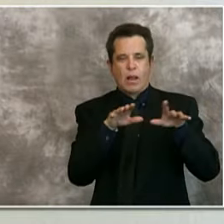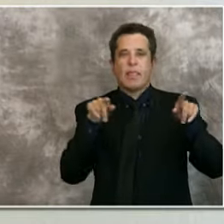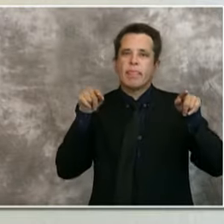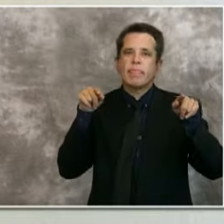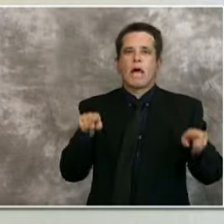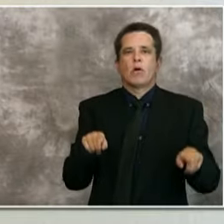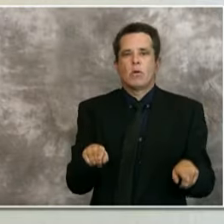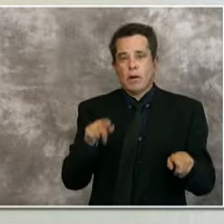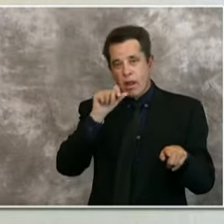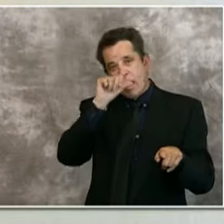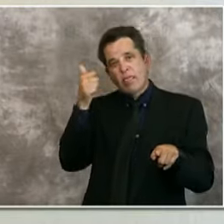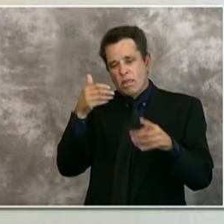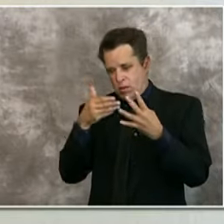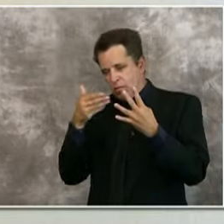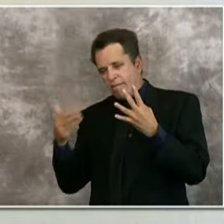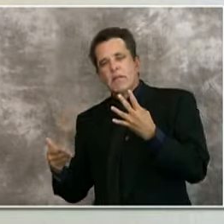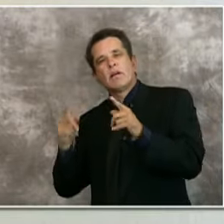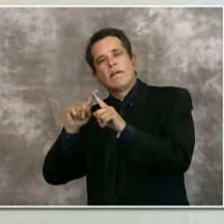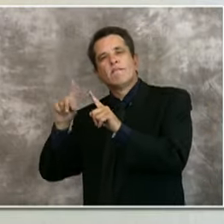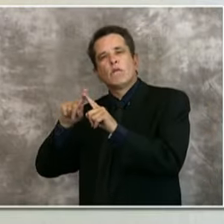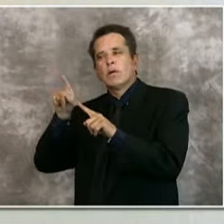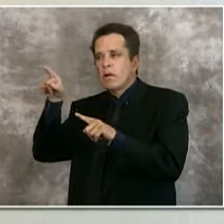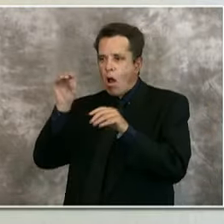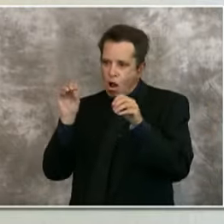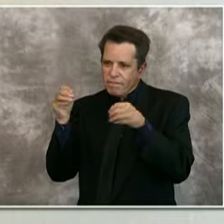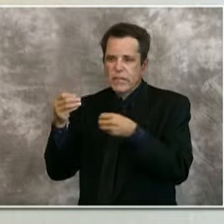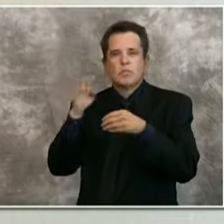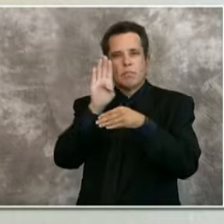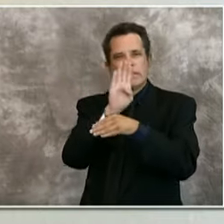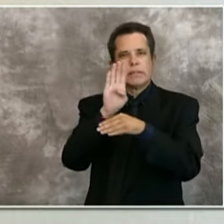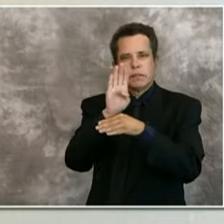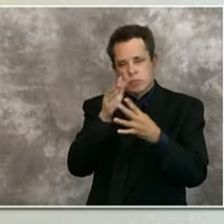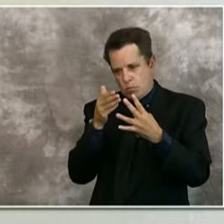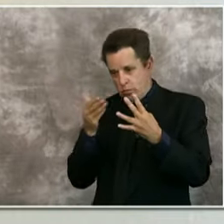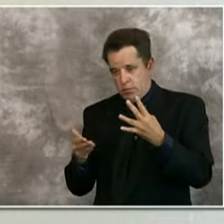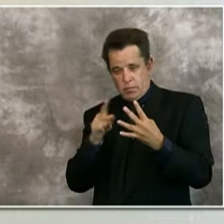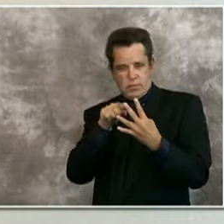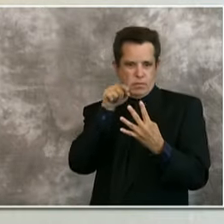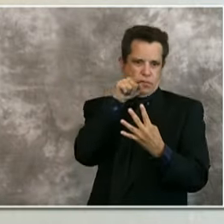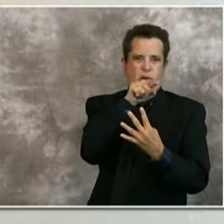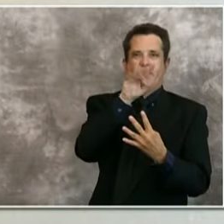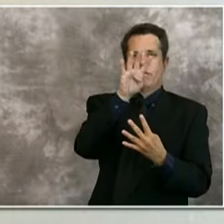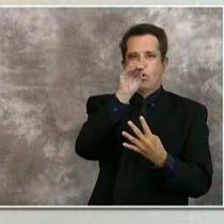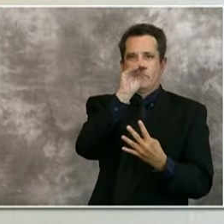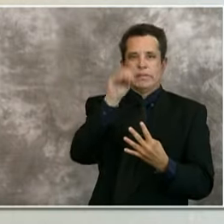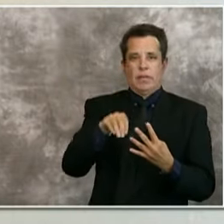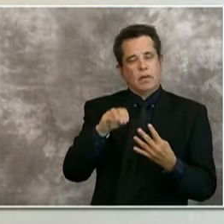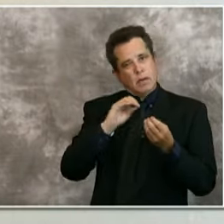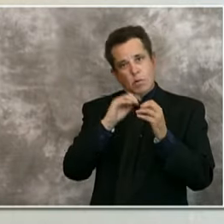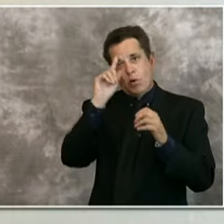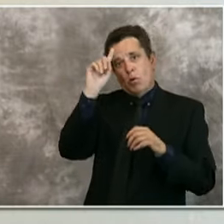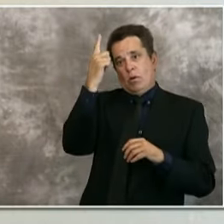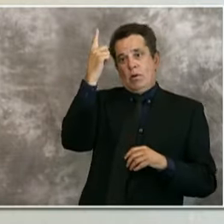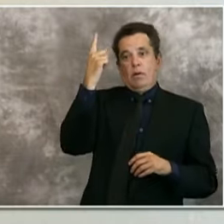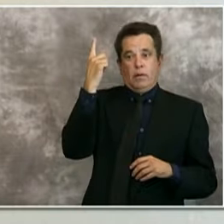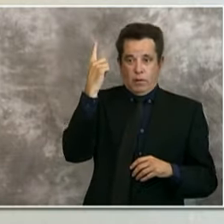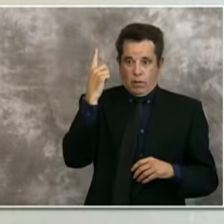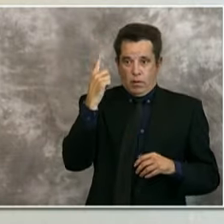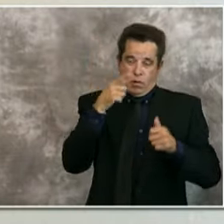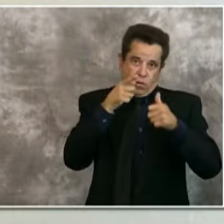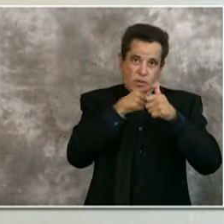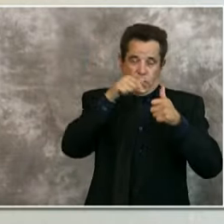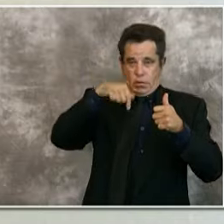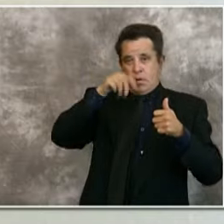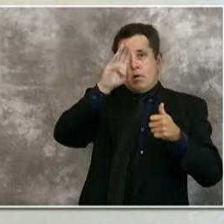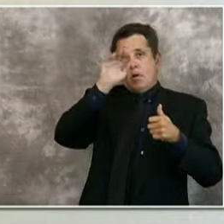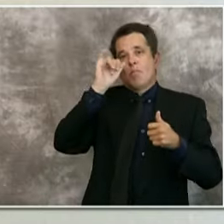The rest come from a variety of different office and business type settings. So the number one source of community outbreaks is bars